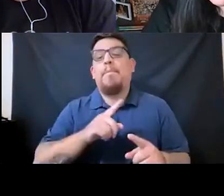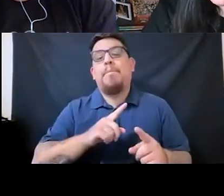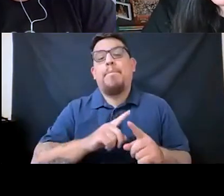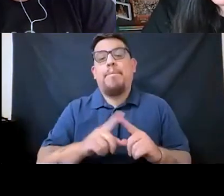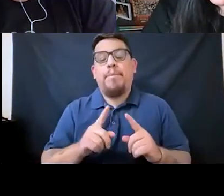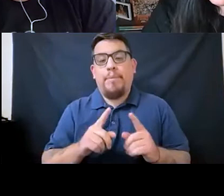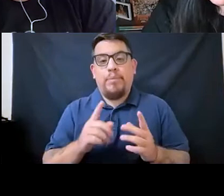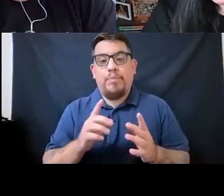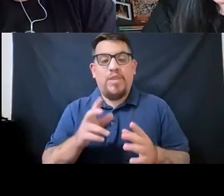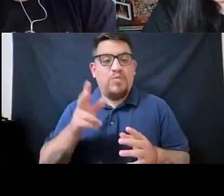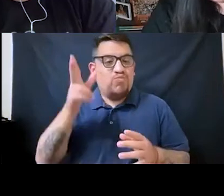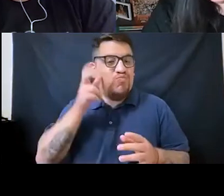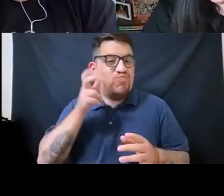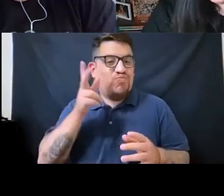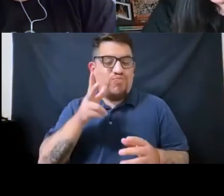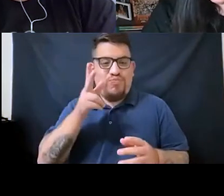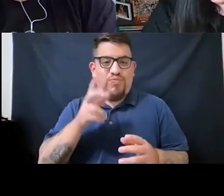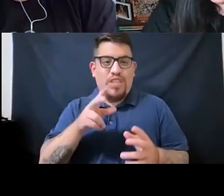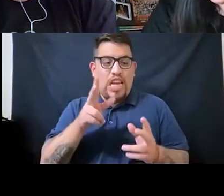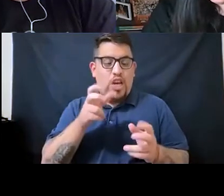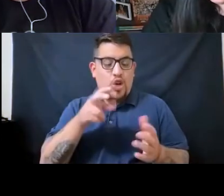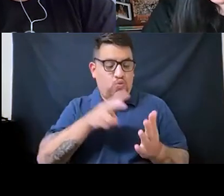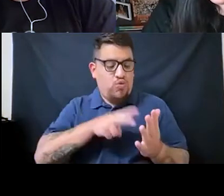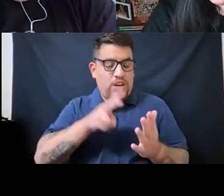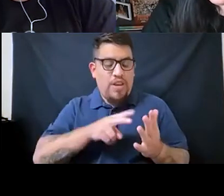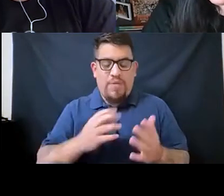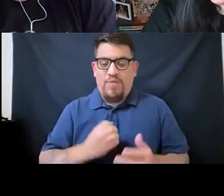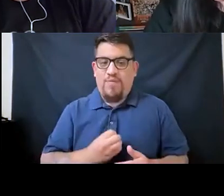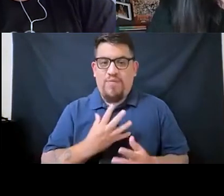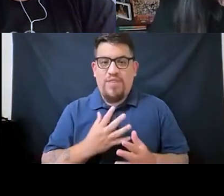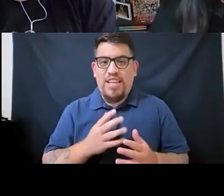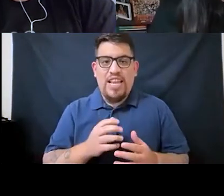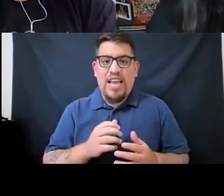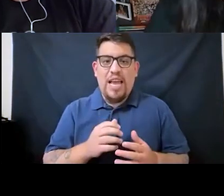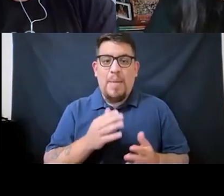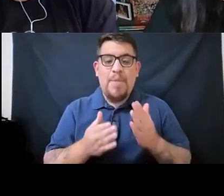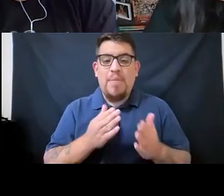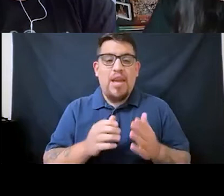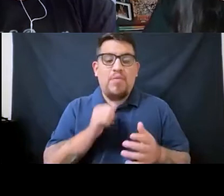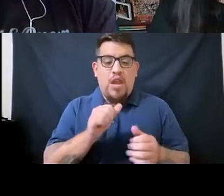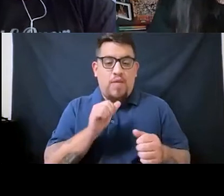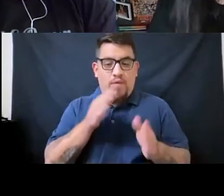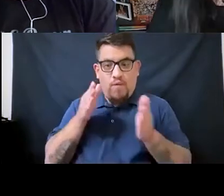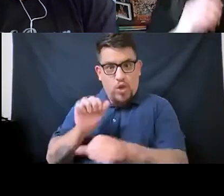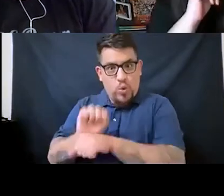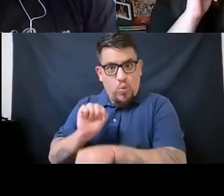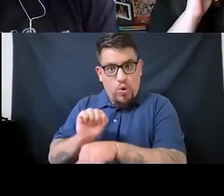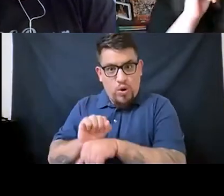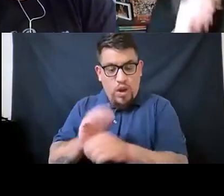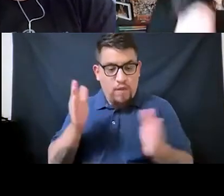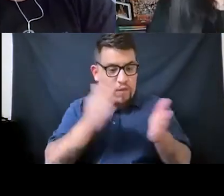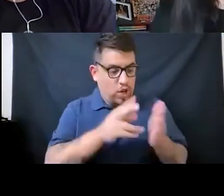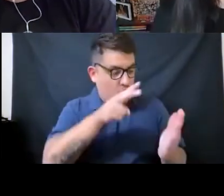just hearing y'all read makes me feel like I might not do any of my other work tonight and just spend the rest of my night with the book.